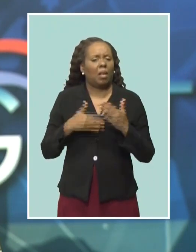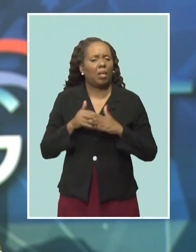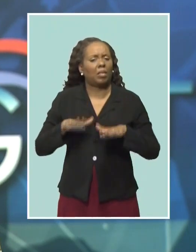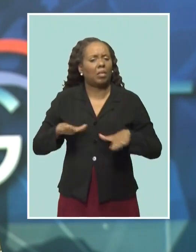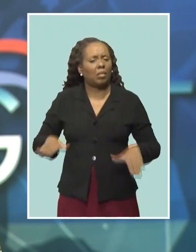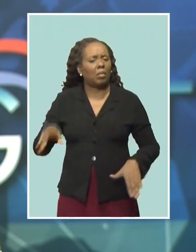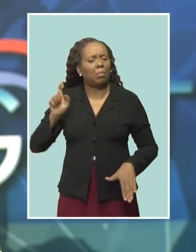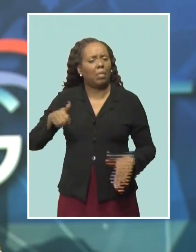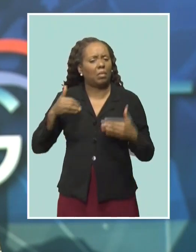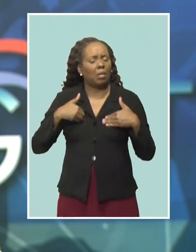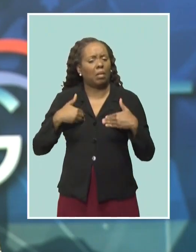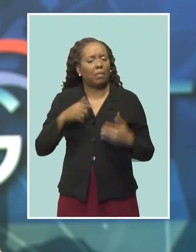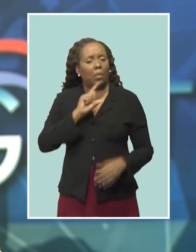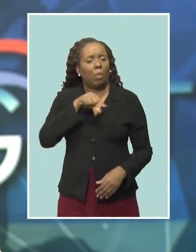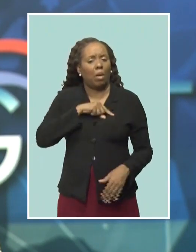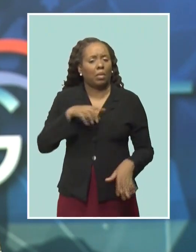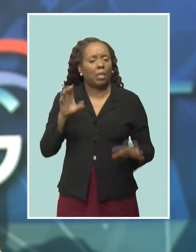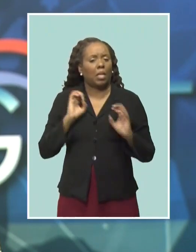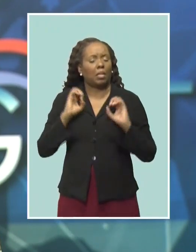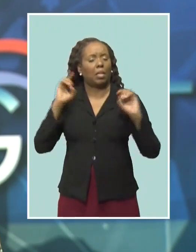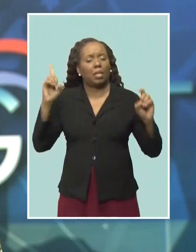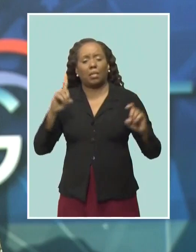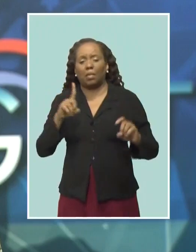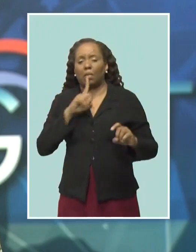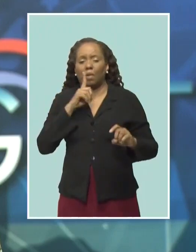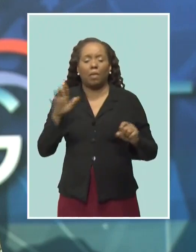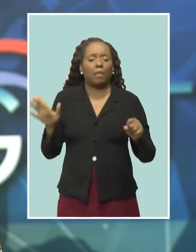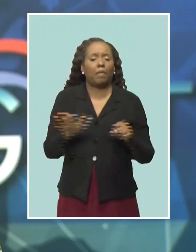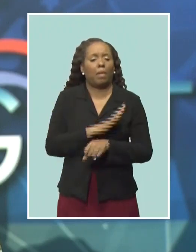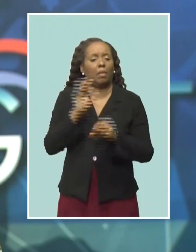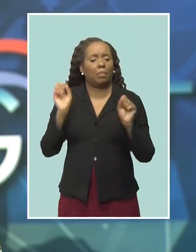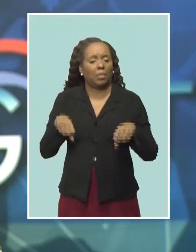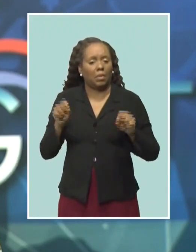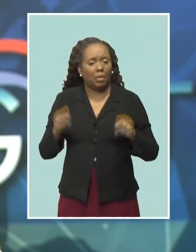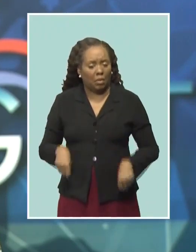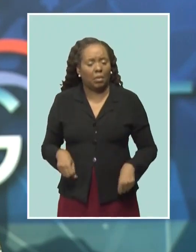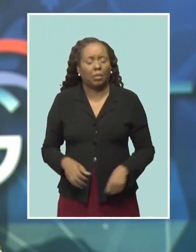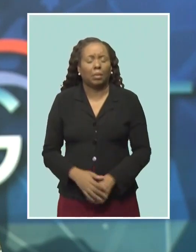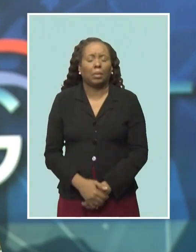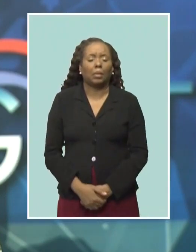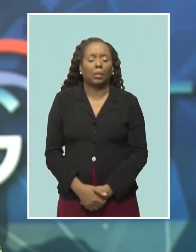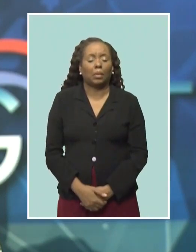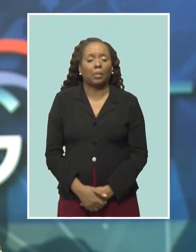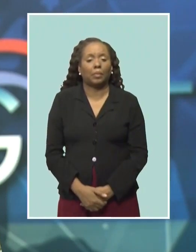must have a quality of education at their maximum to be able to fulfill their best talent.